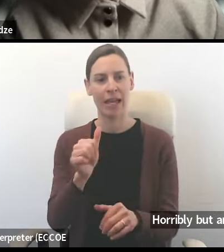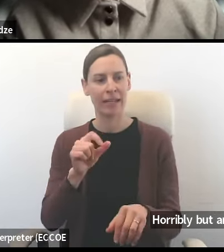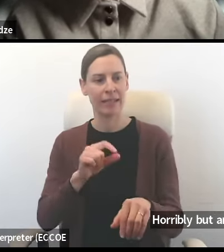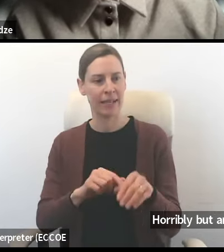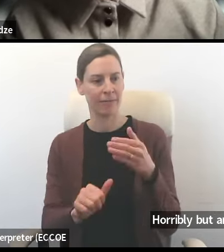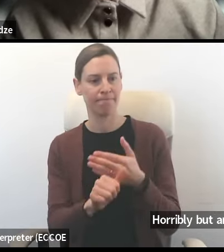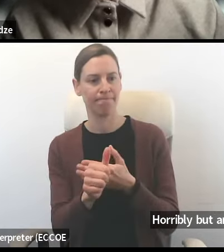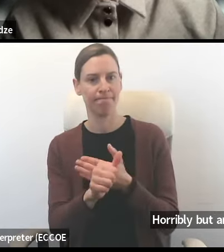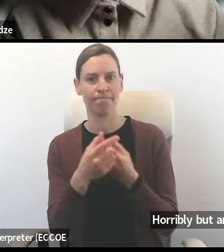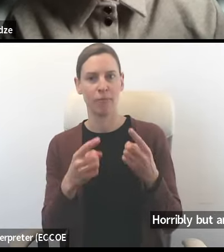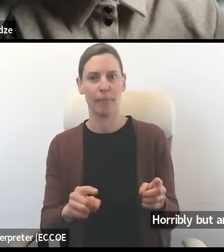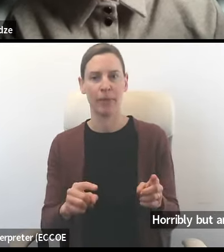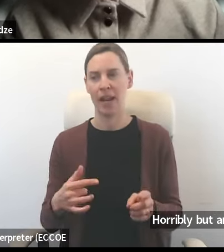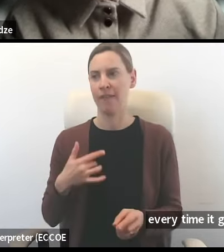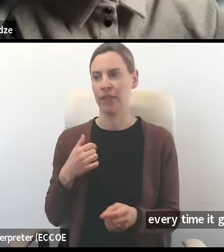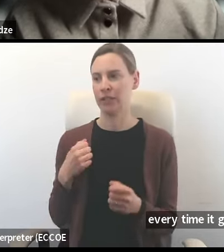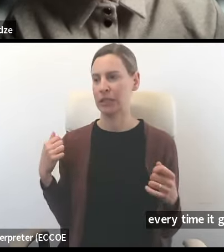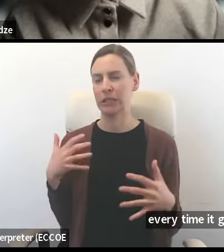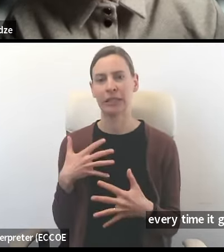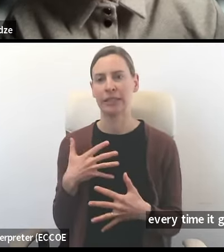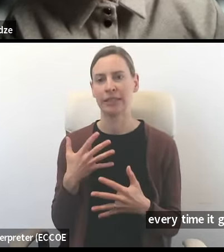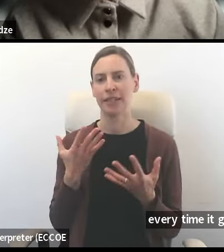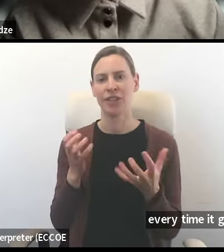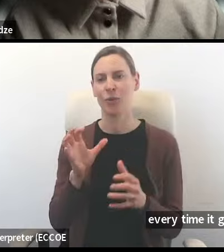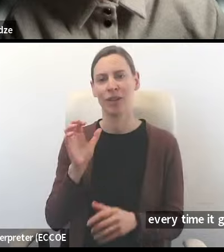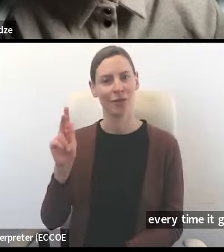to come back, unfortunately.